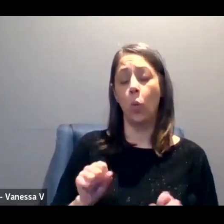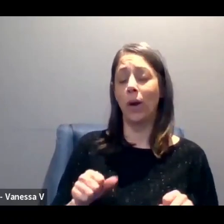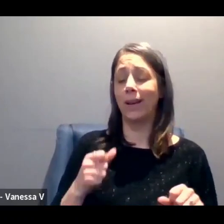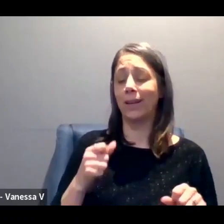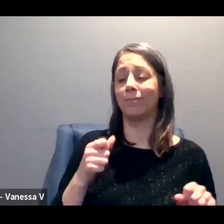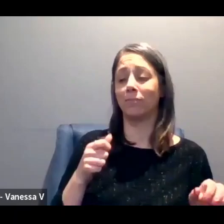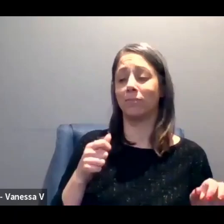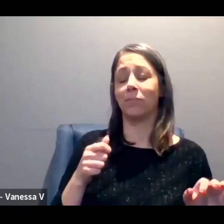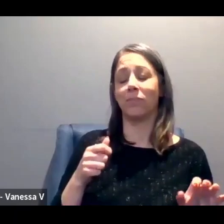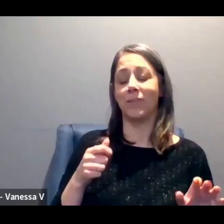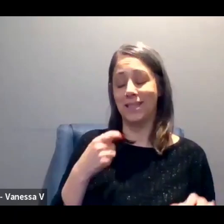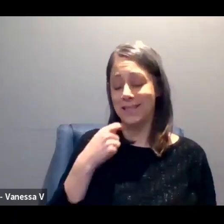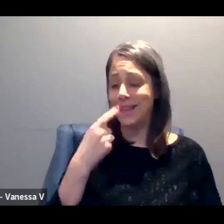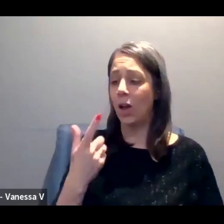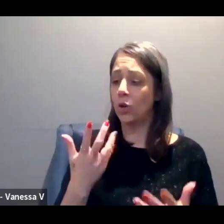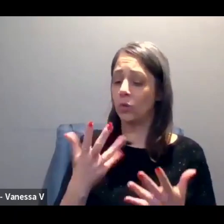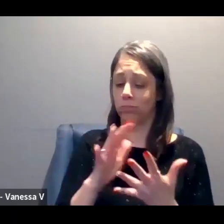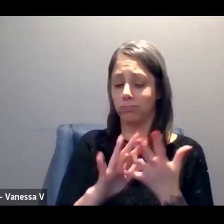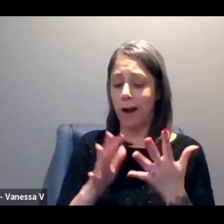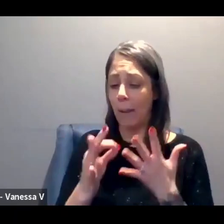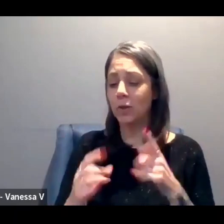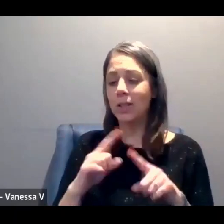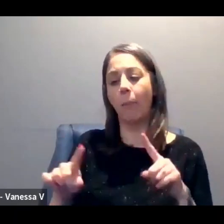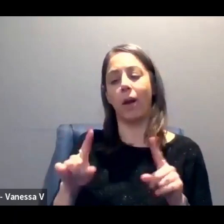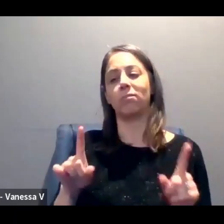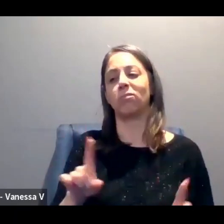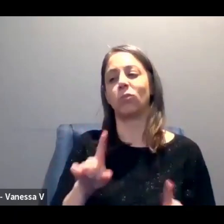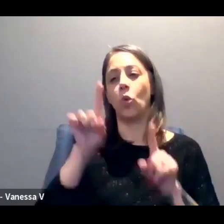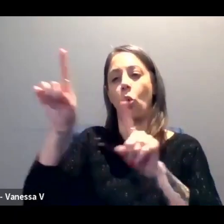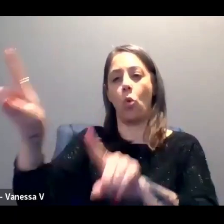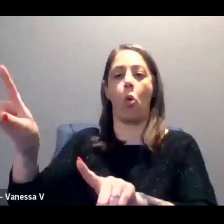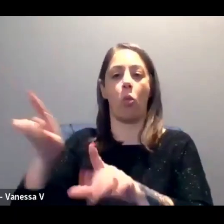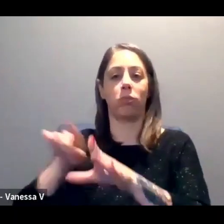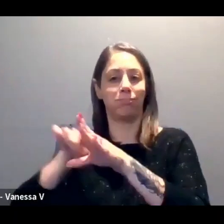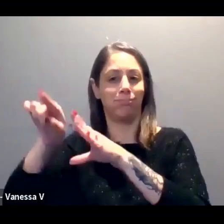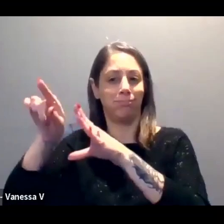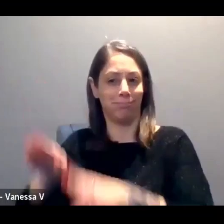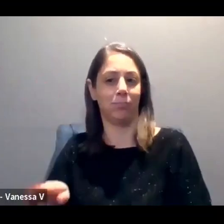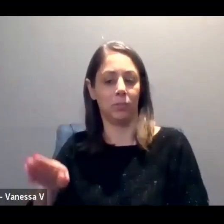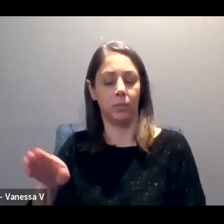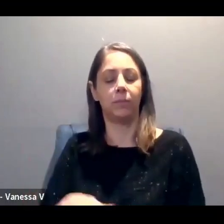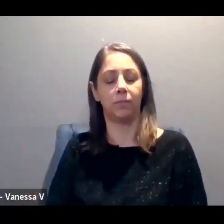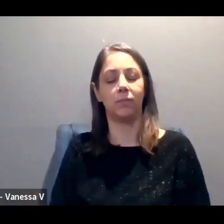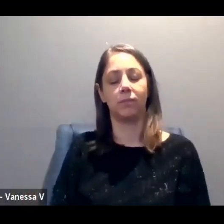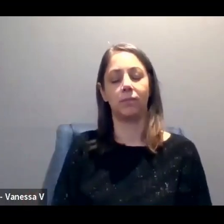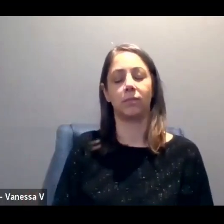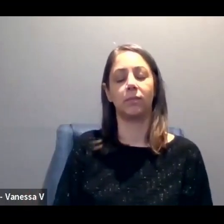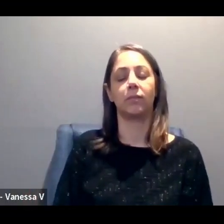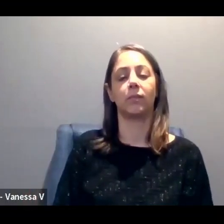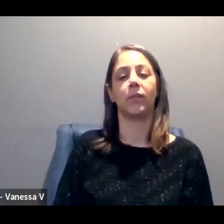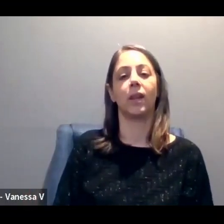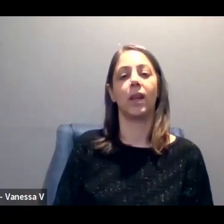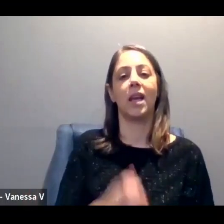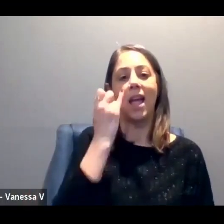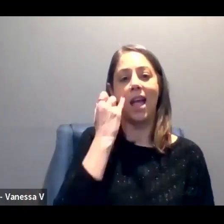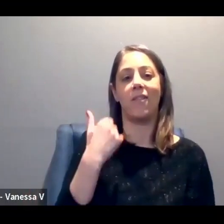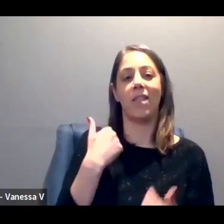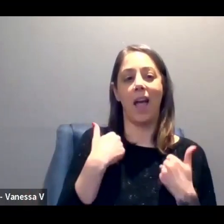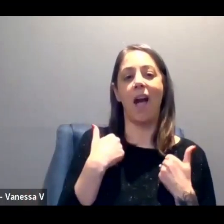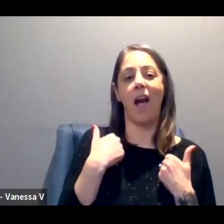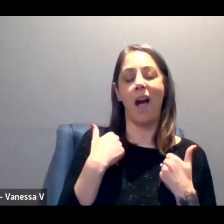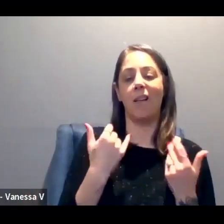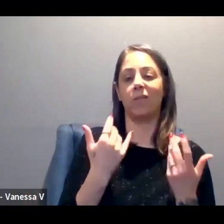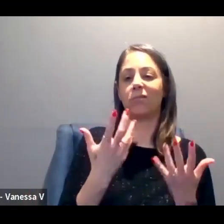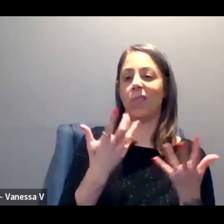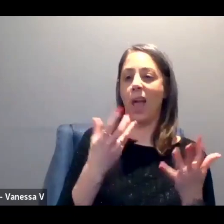but it's something that most people, if they've got, a nest egg, a considerable nest egg, they've probably also got a planner or an advisor